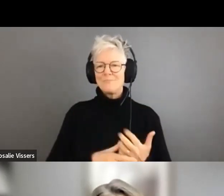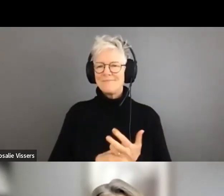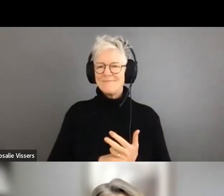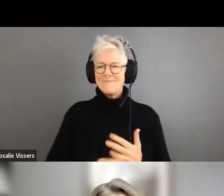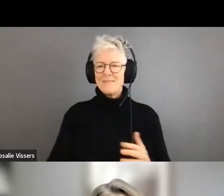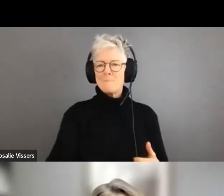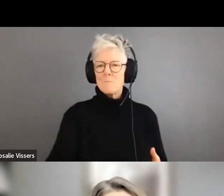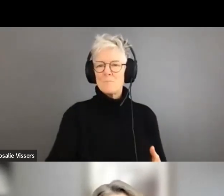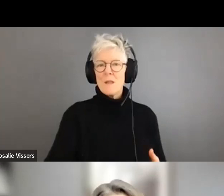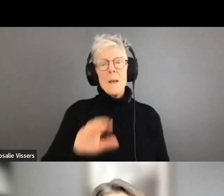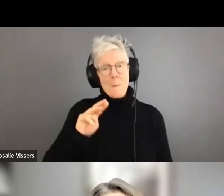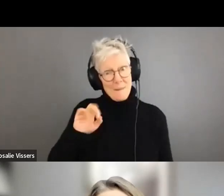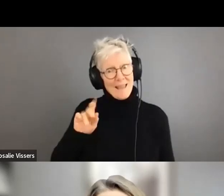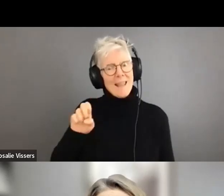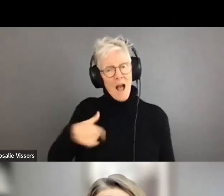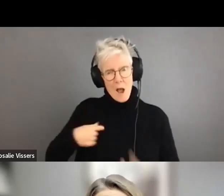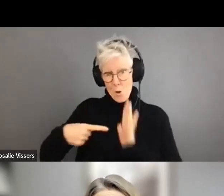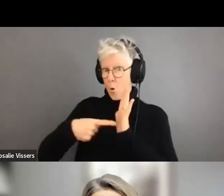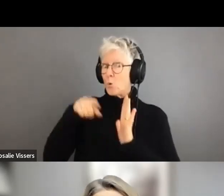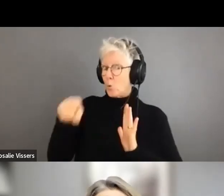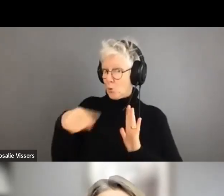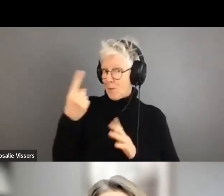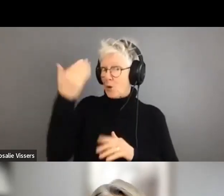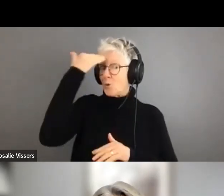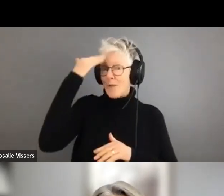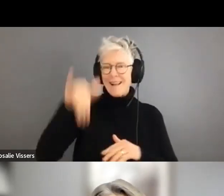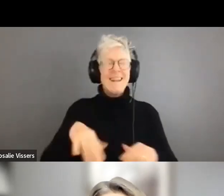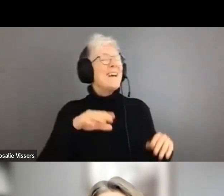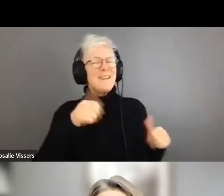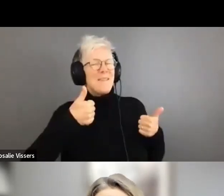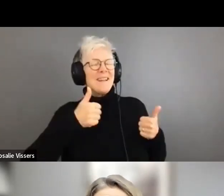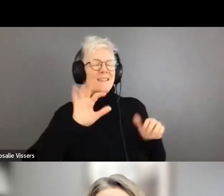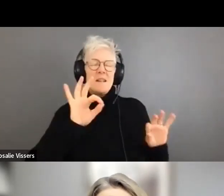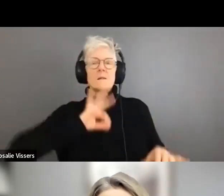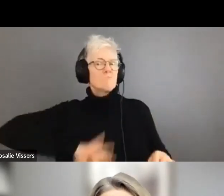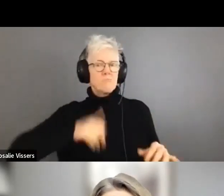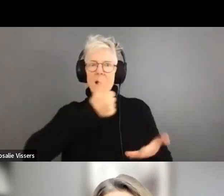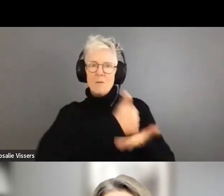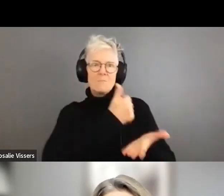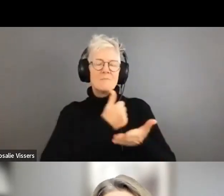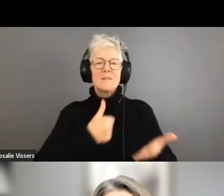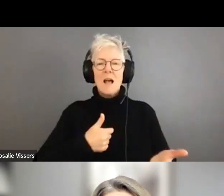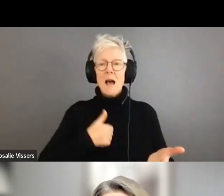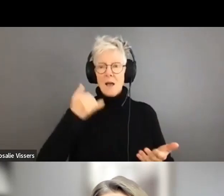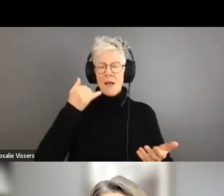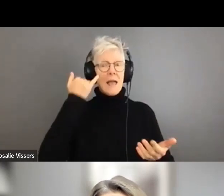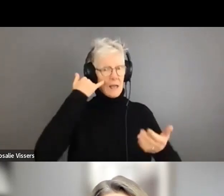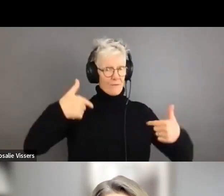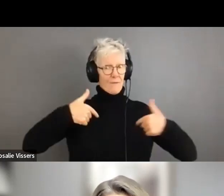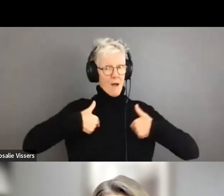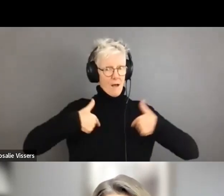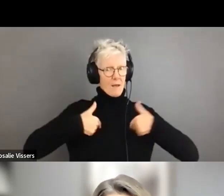something, that. So you're watching me. Good. Yeah, no, that helps, because I'm one of those people who, if you wanted to have